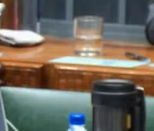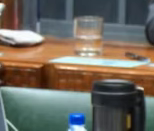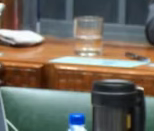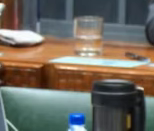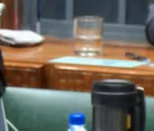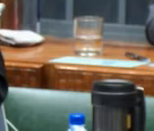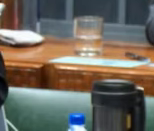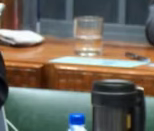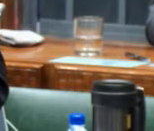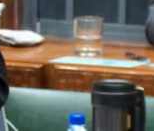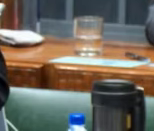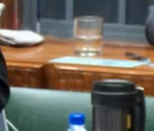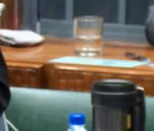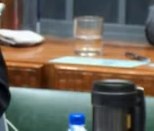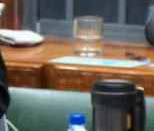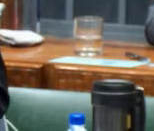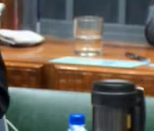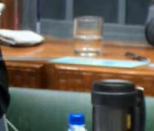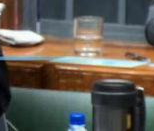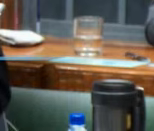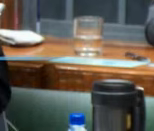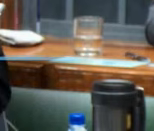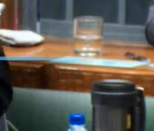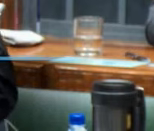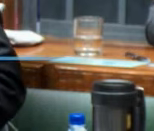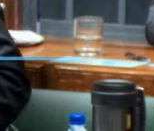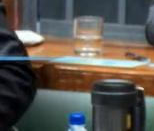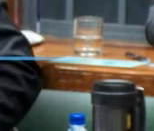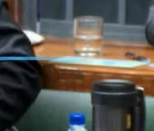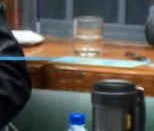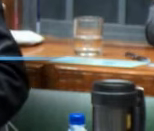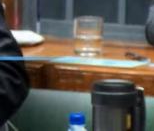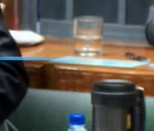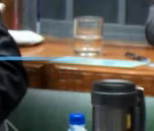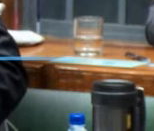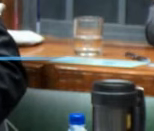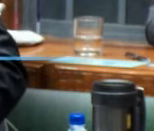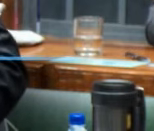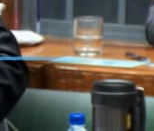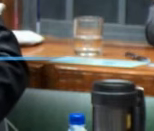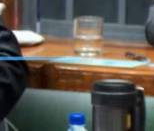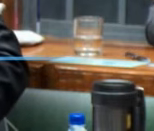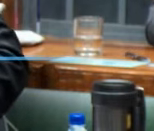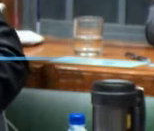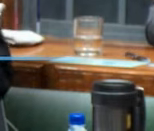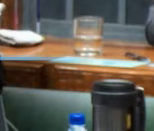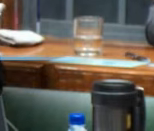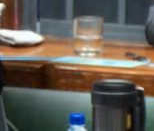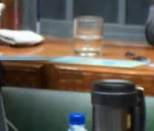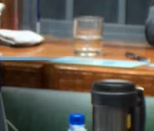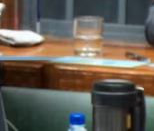lend my support to the motion by the Honorable Prime Minister and to thank His Excellency the President for his most gracious